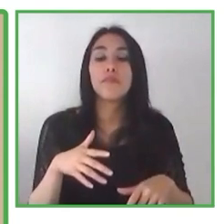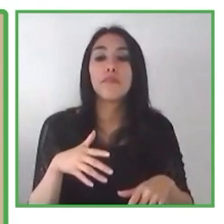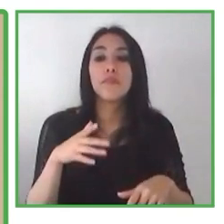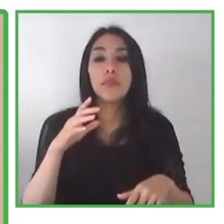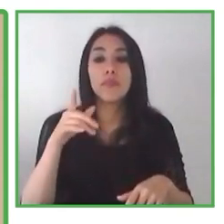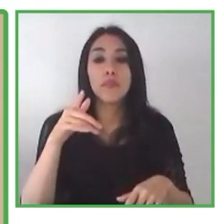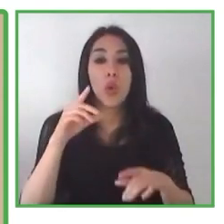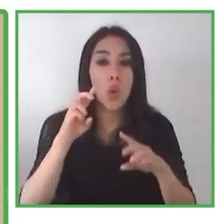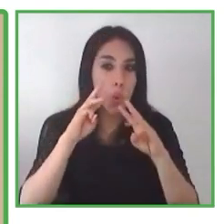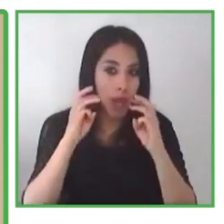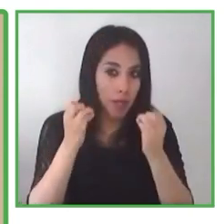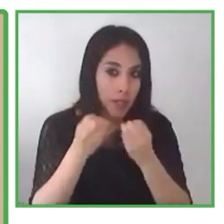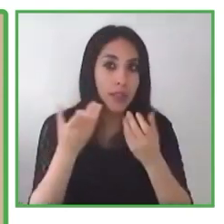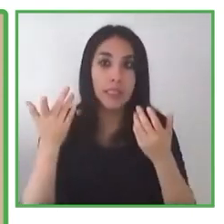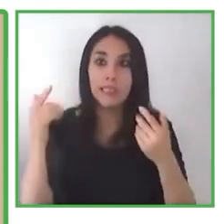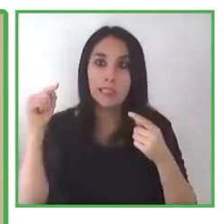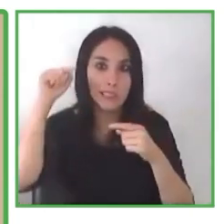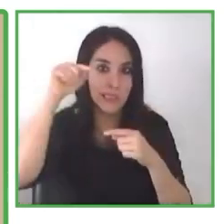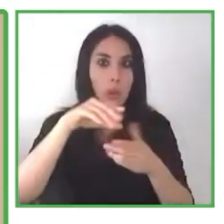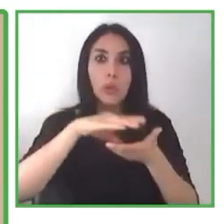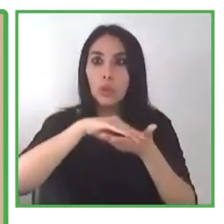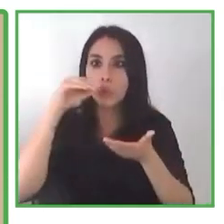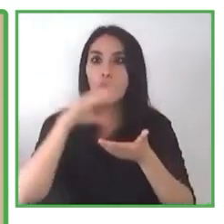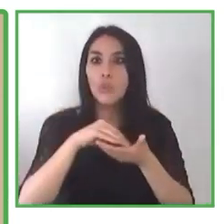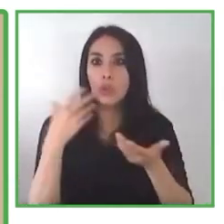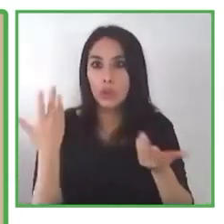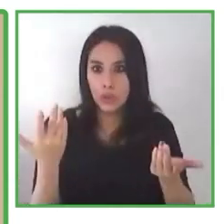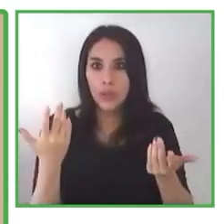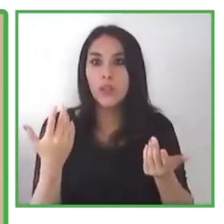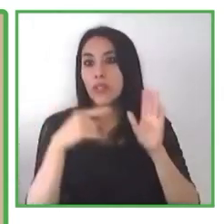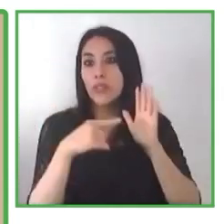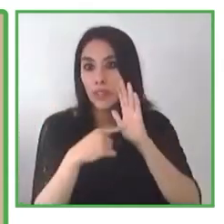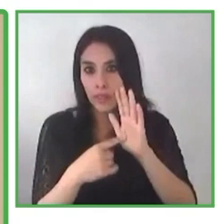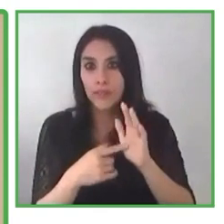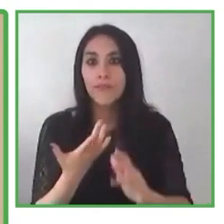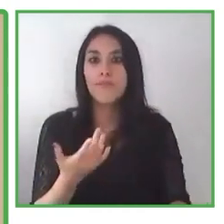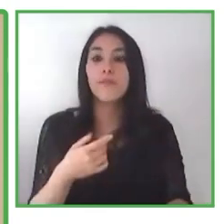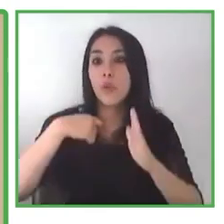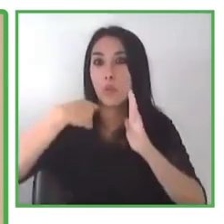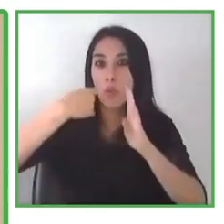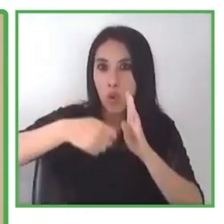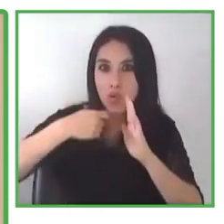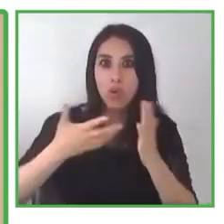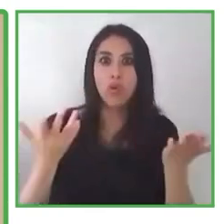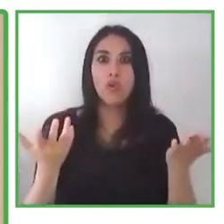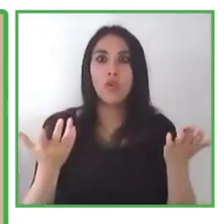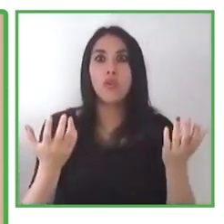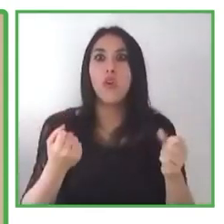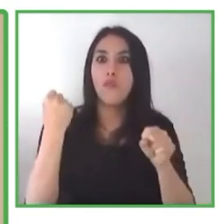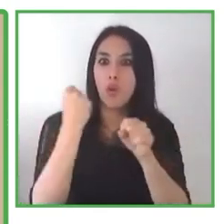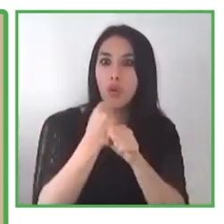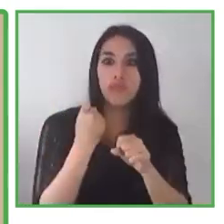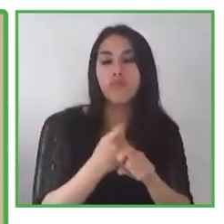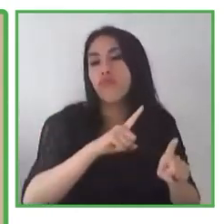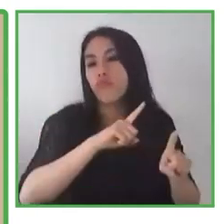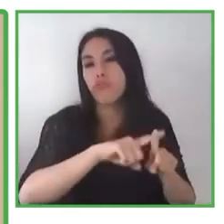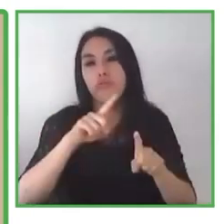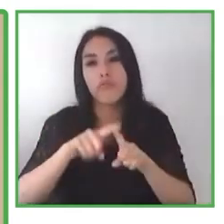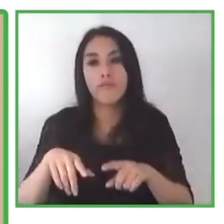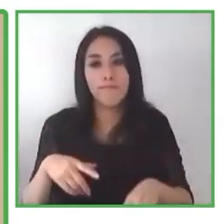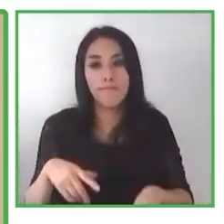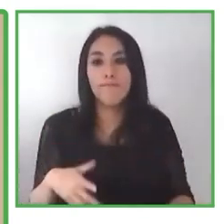to technical vocational schools, and they can have directives on education and also on